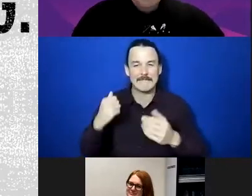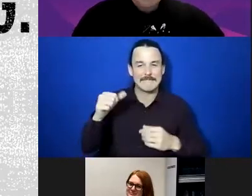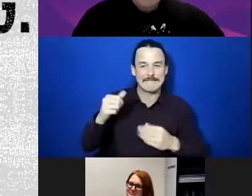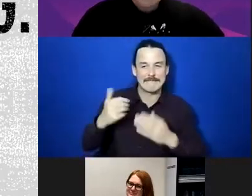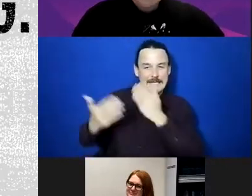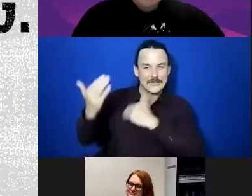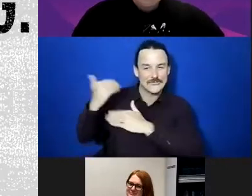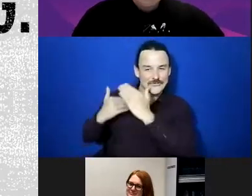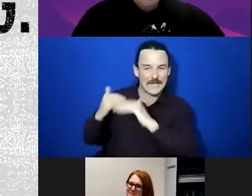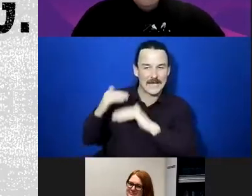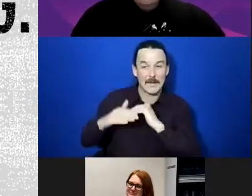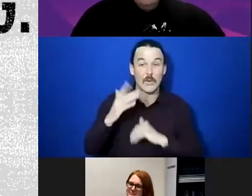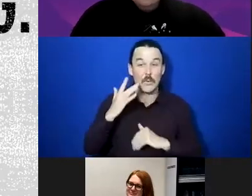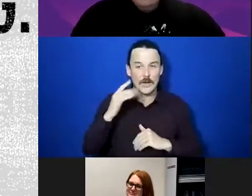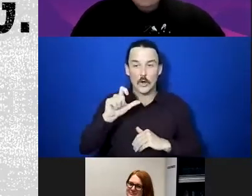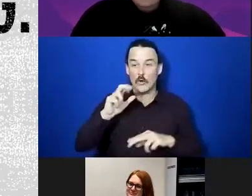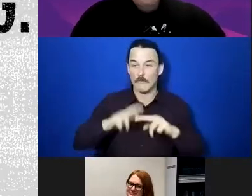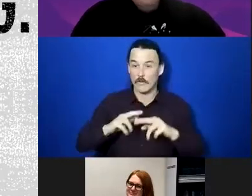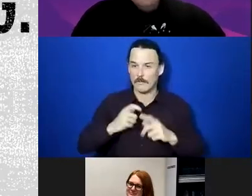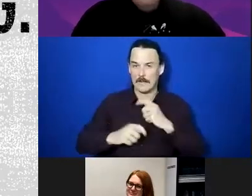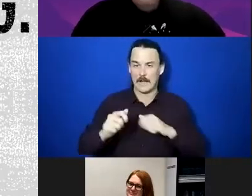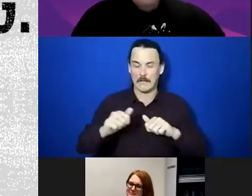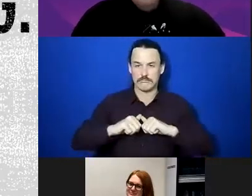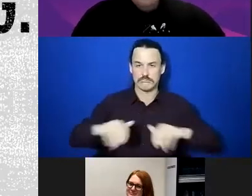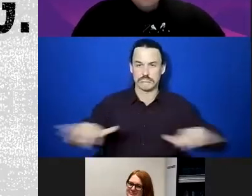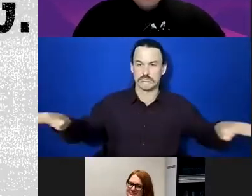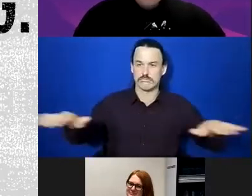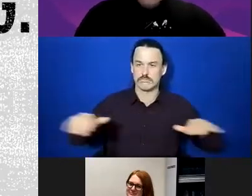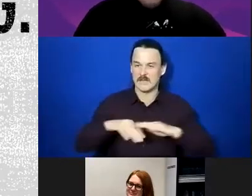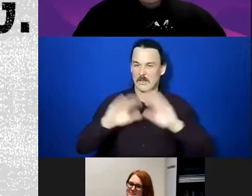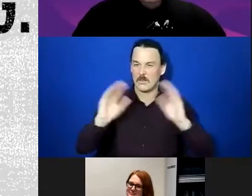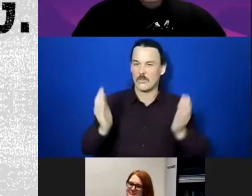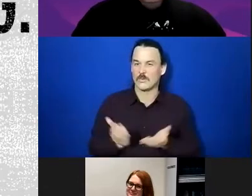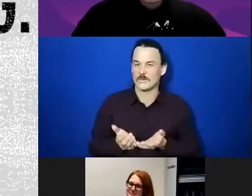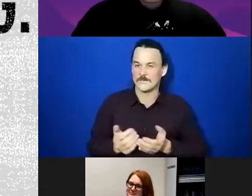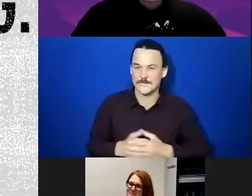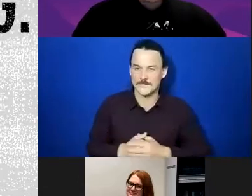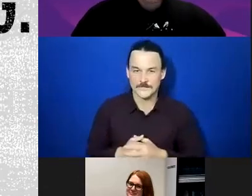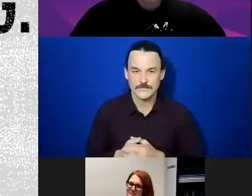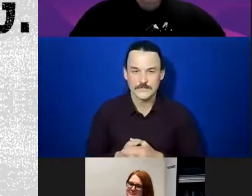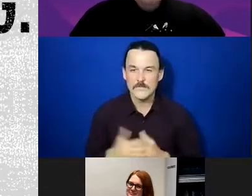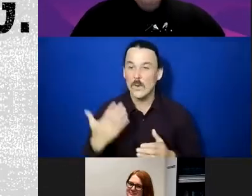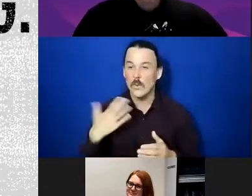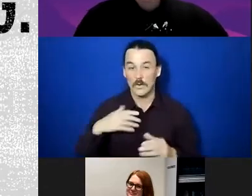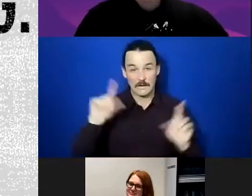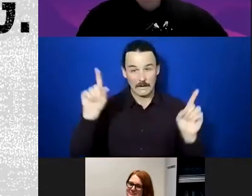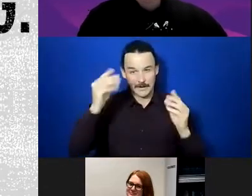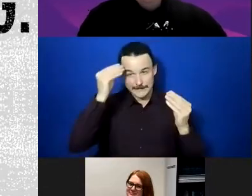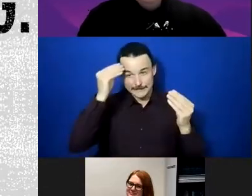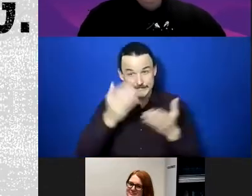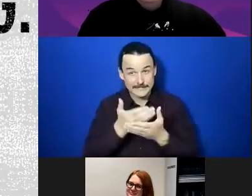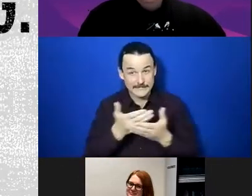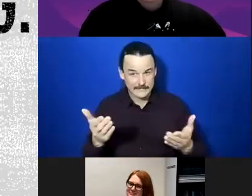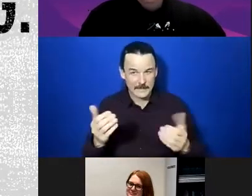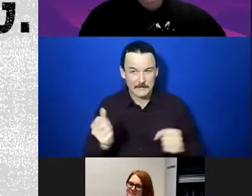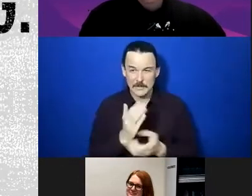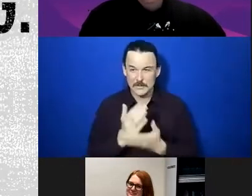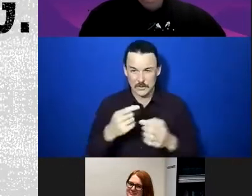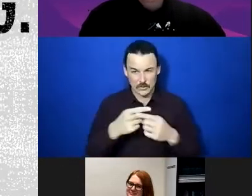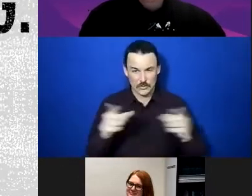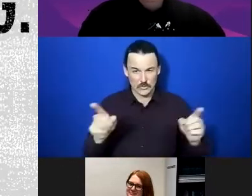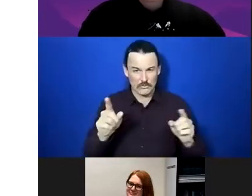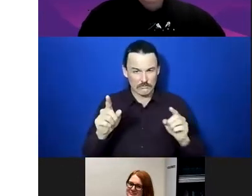commonly used. So I want to take a moment just to ensure that everyone is aware of this wider